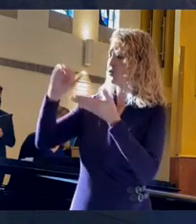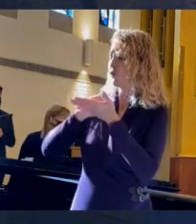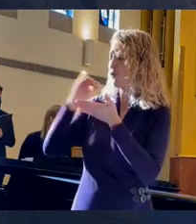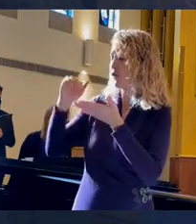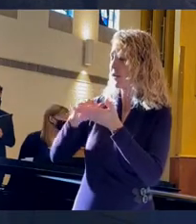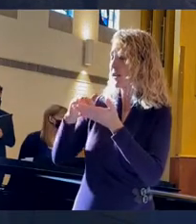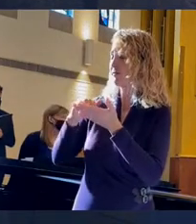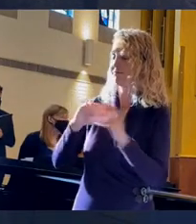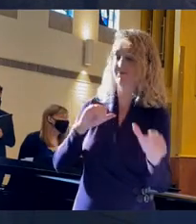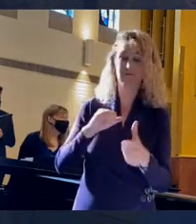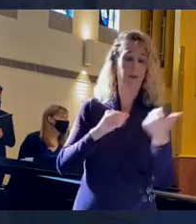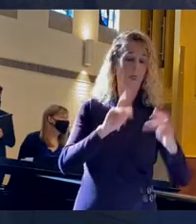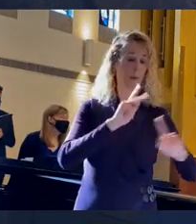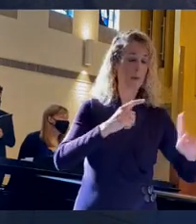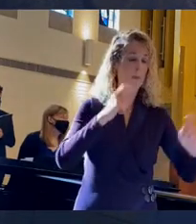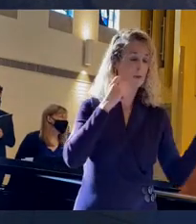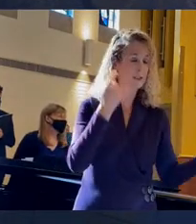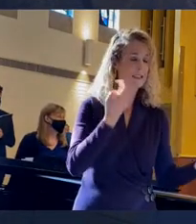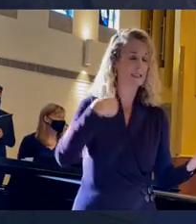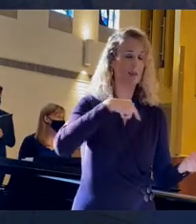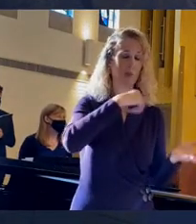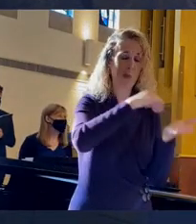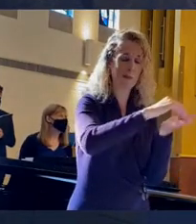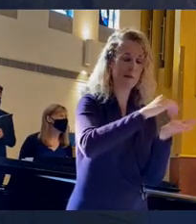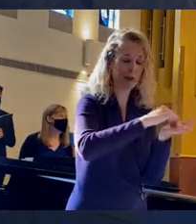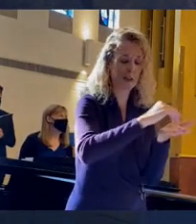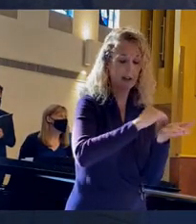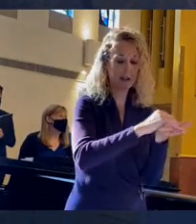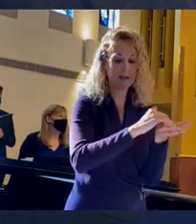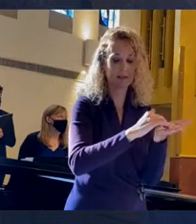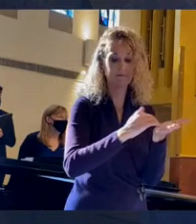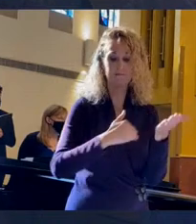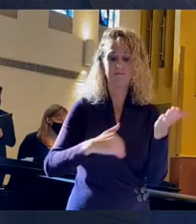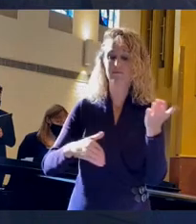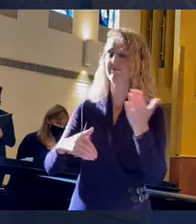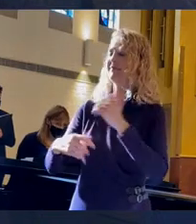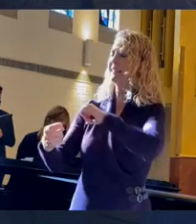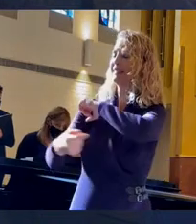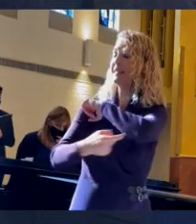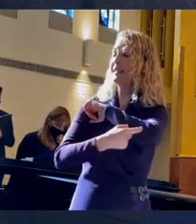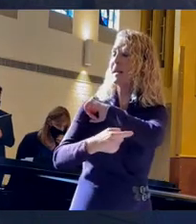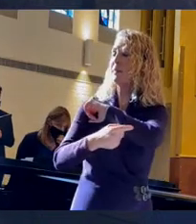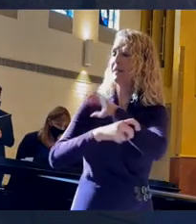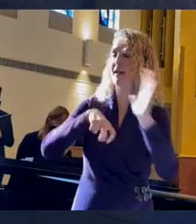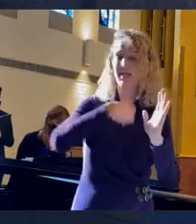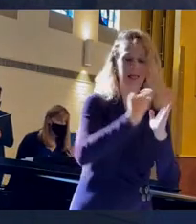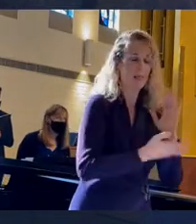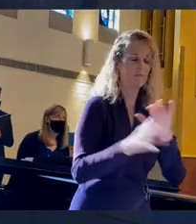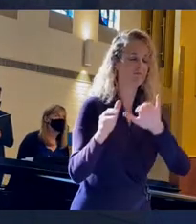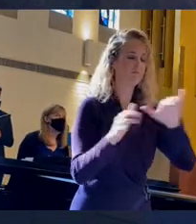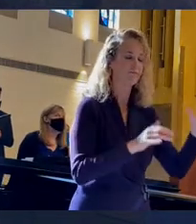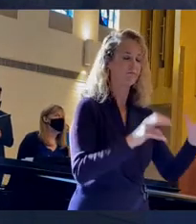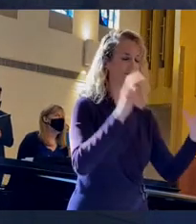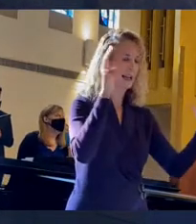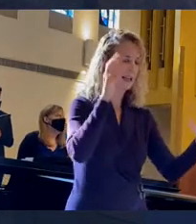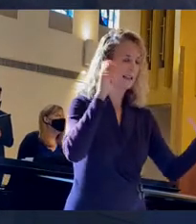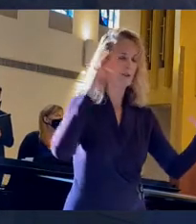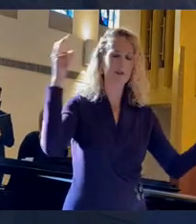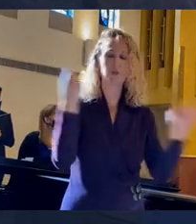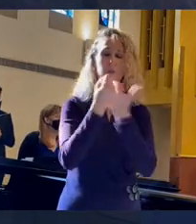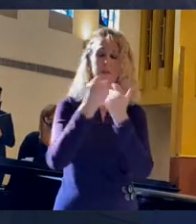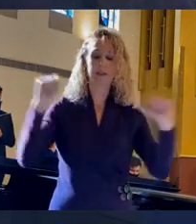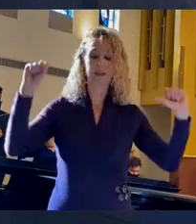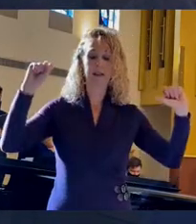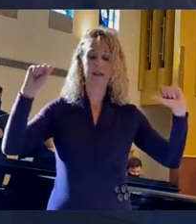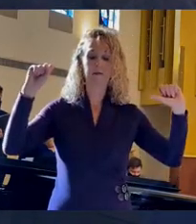trespasses, as we forgive those who trespass against us. And lead us not into temptation, but deliver us from